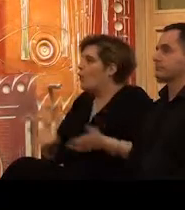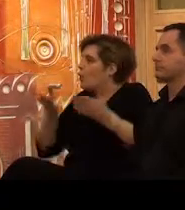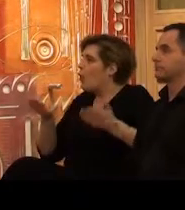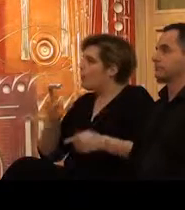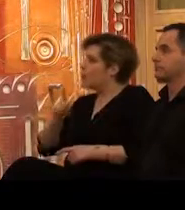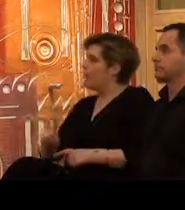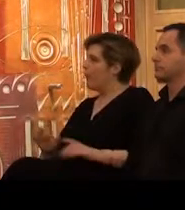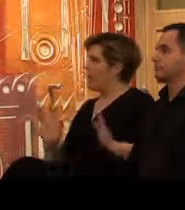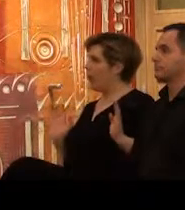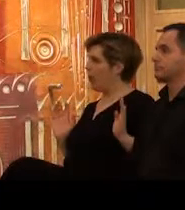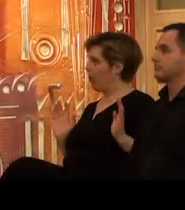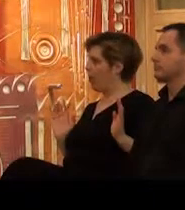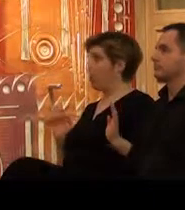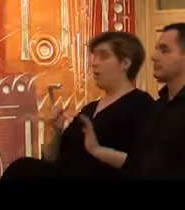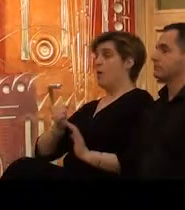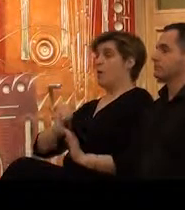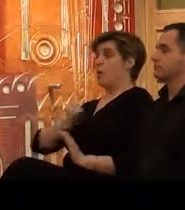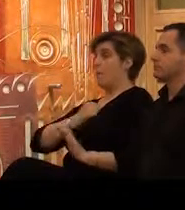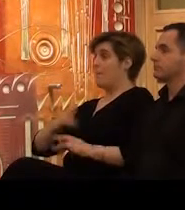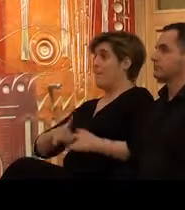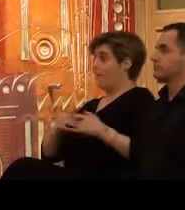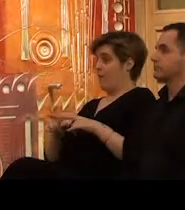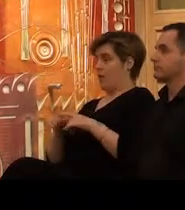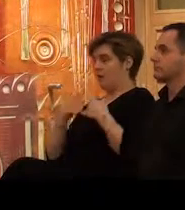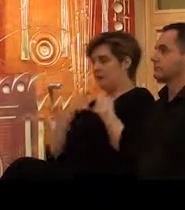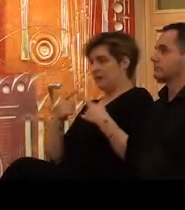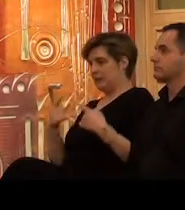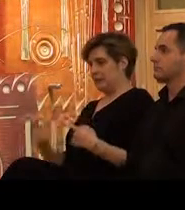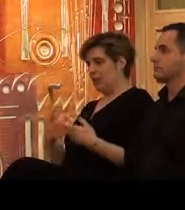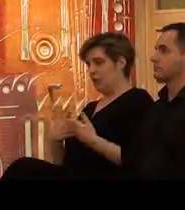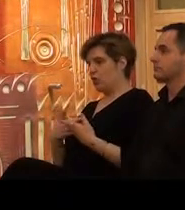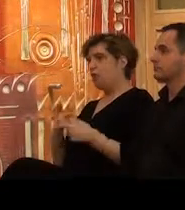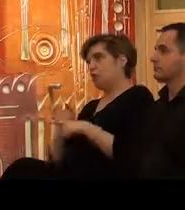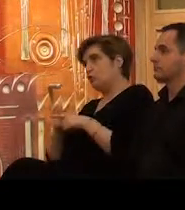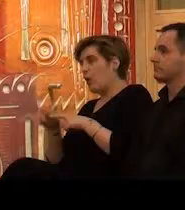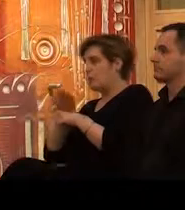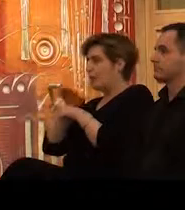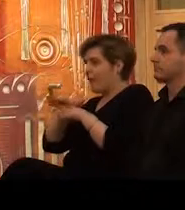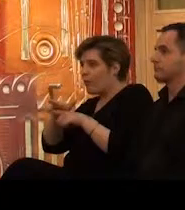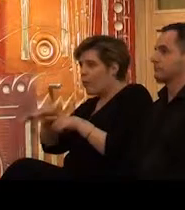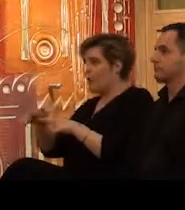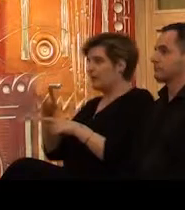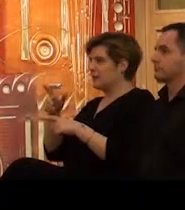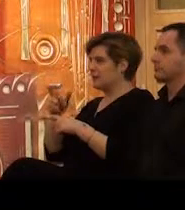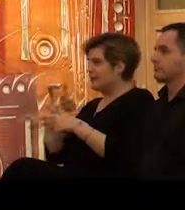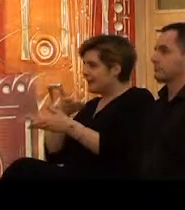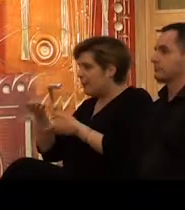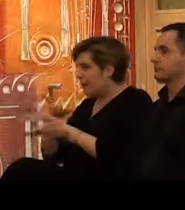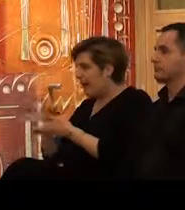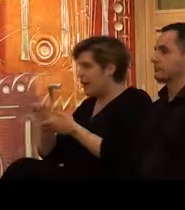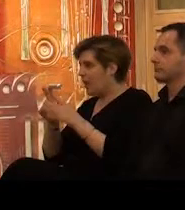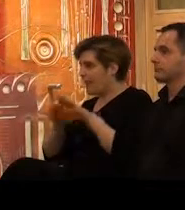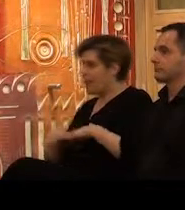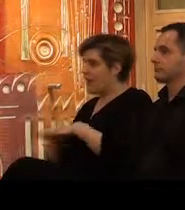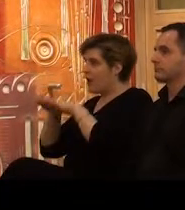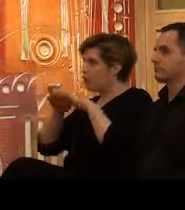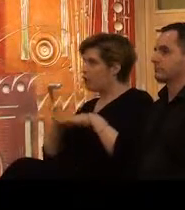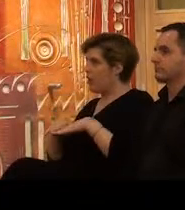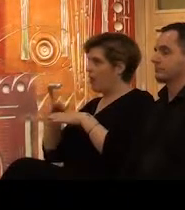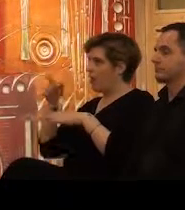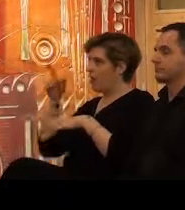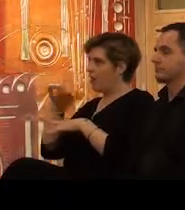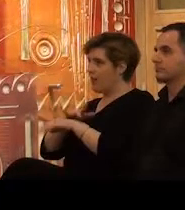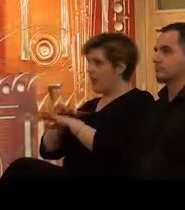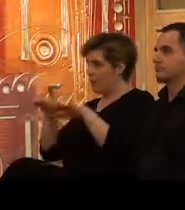and hopefully as someone who's trying to influence the debate at a national level now, is that we need to think differently. Within